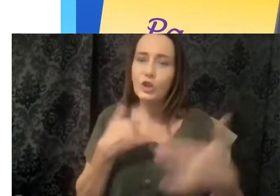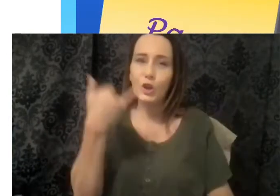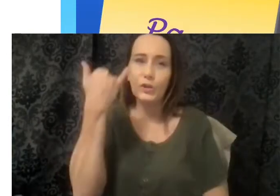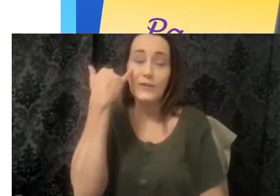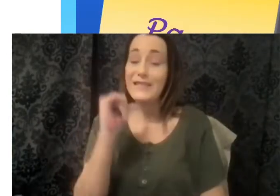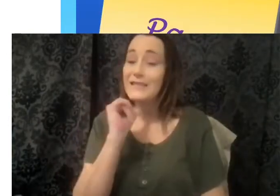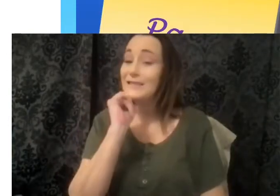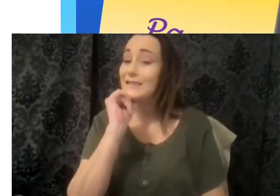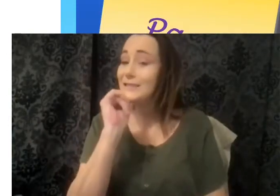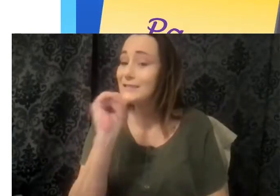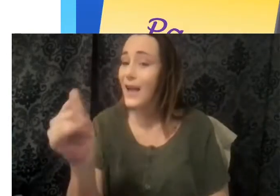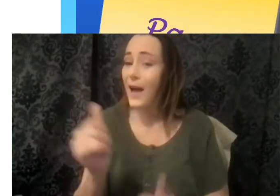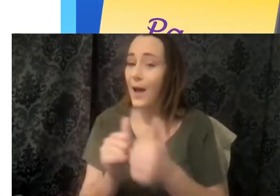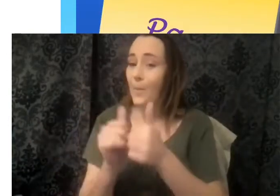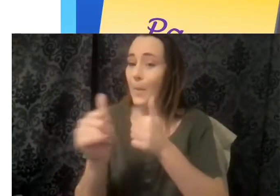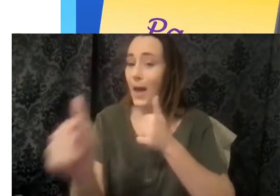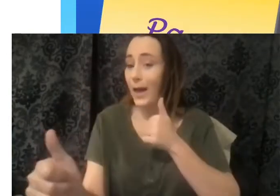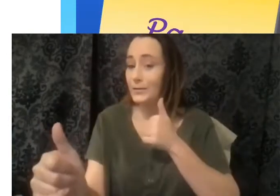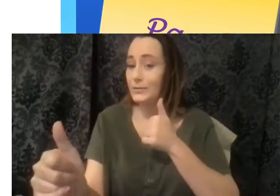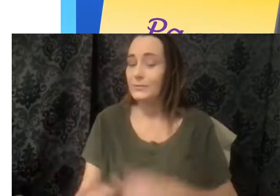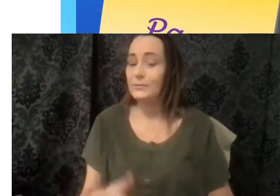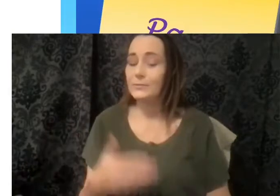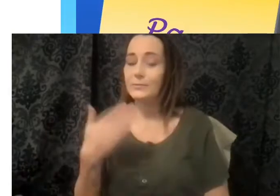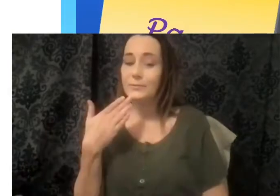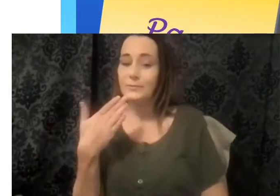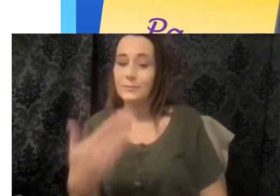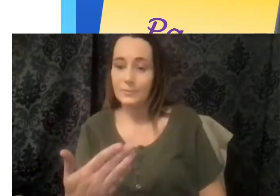pass? Thank you.